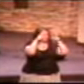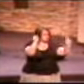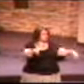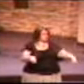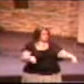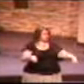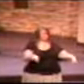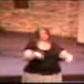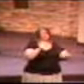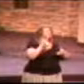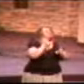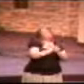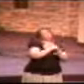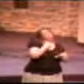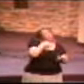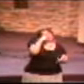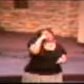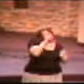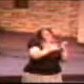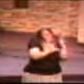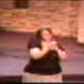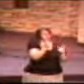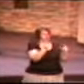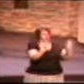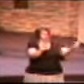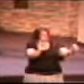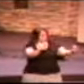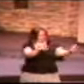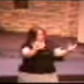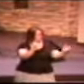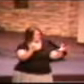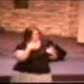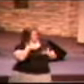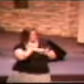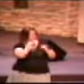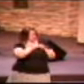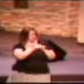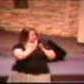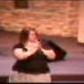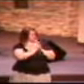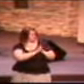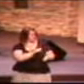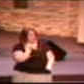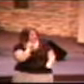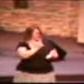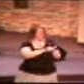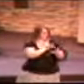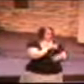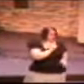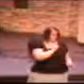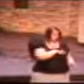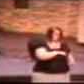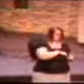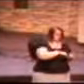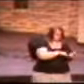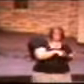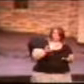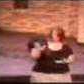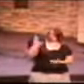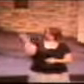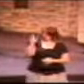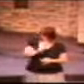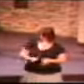This is what I think Jesus is doing when he says, okay, you want to learn how to pray? This is how you pray. Your